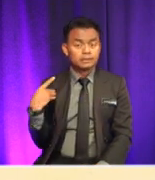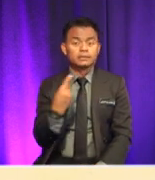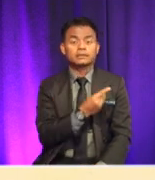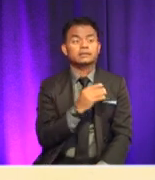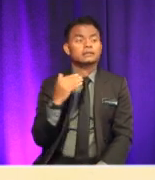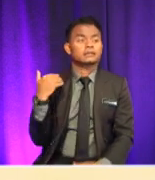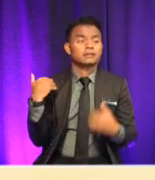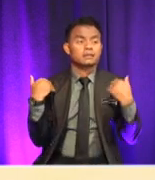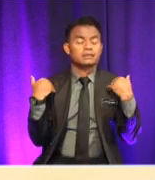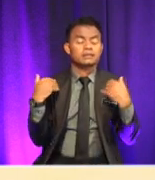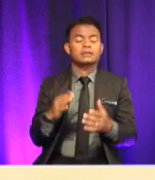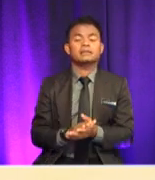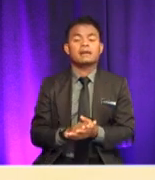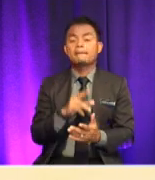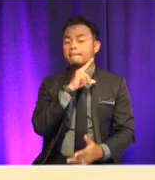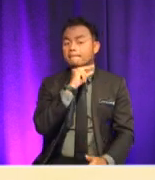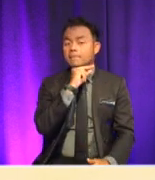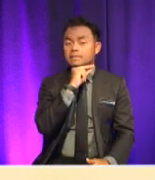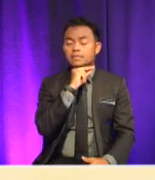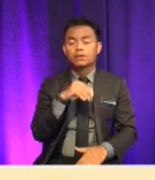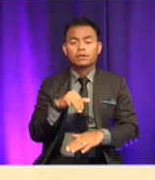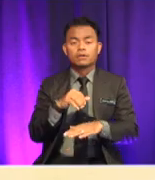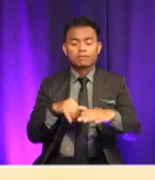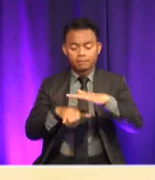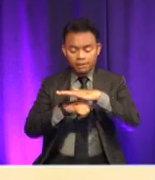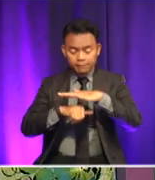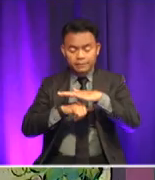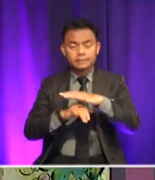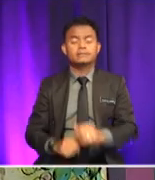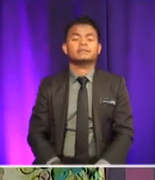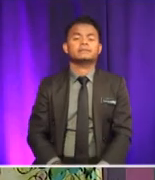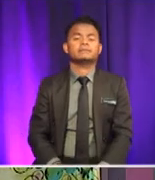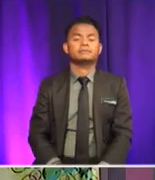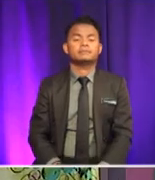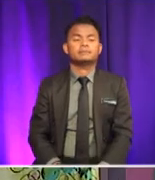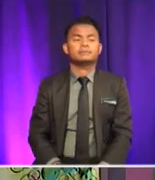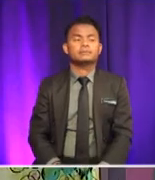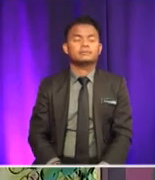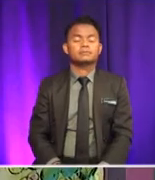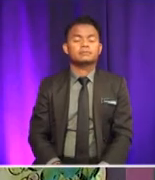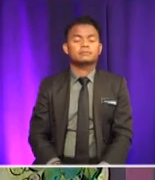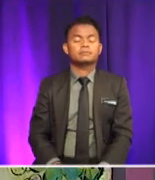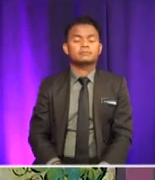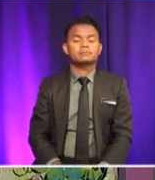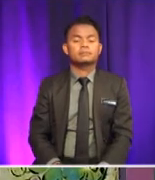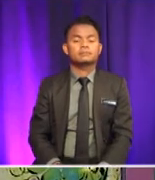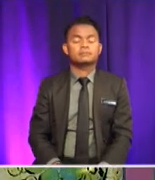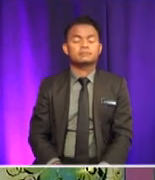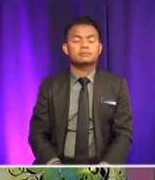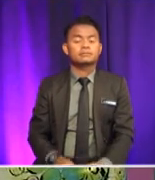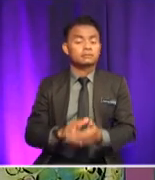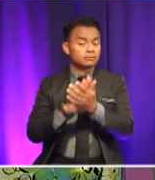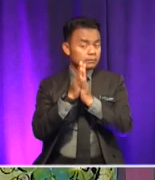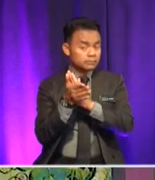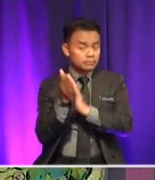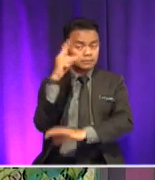30, Birds of Paradise and Winter Hibiscus. These are written by Min Fong Ho. So today, we are going to focus